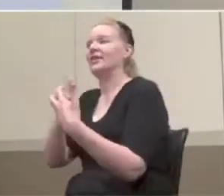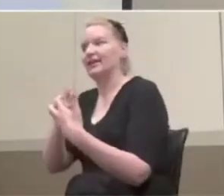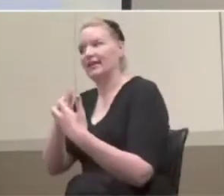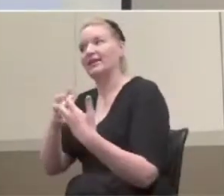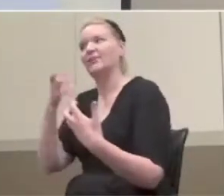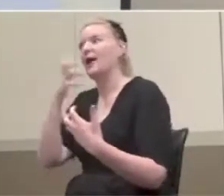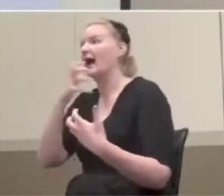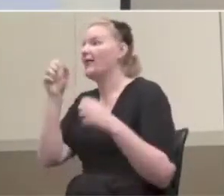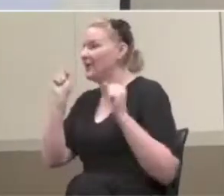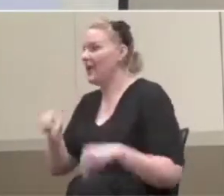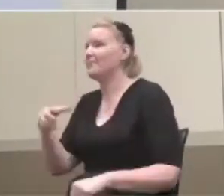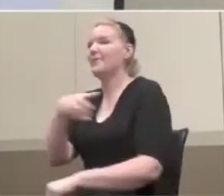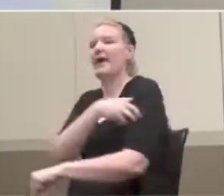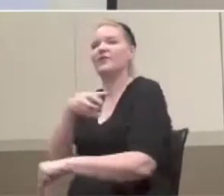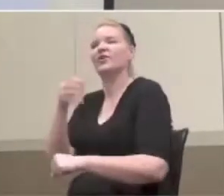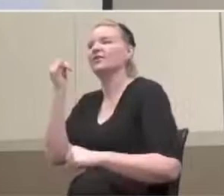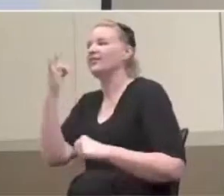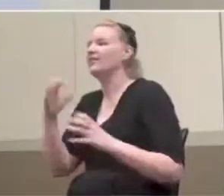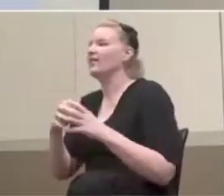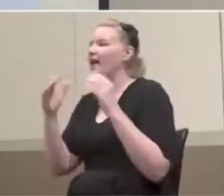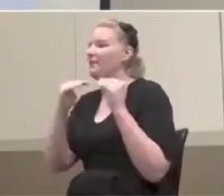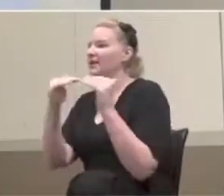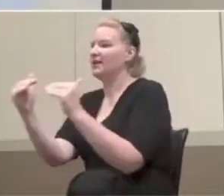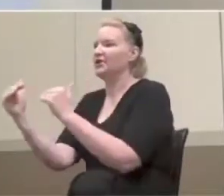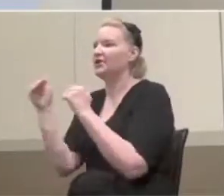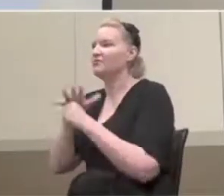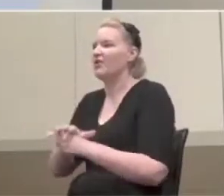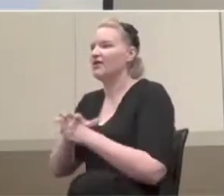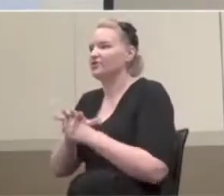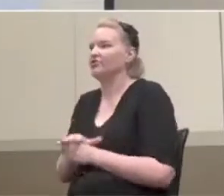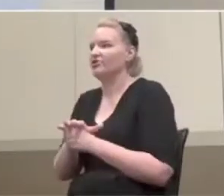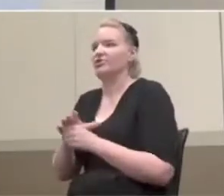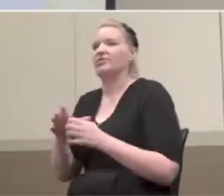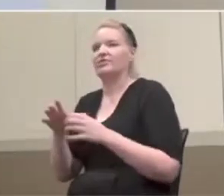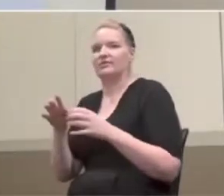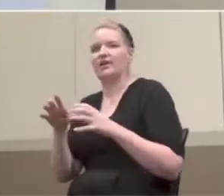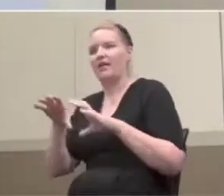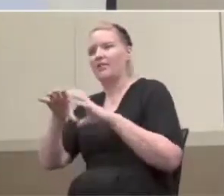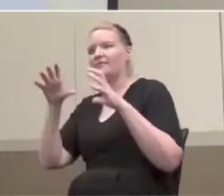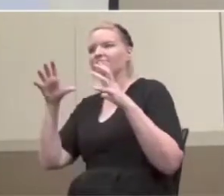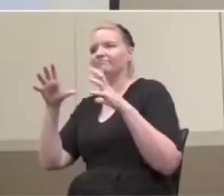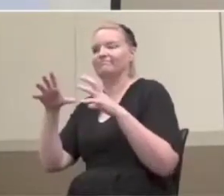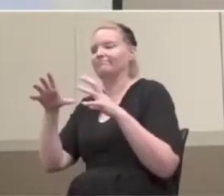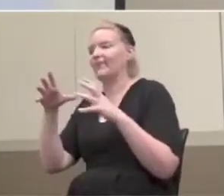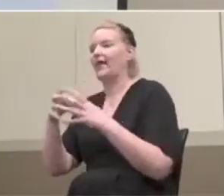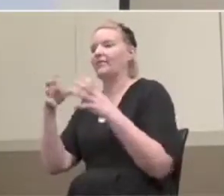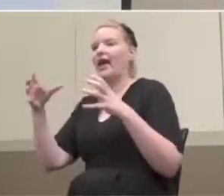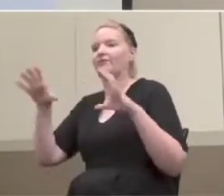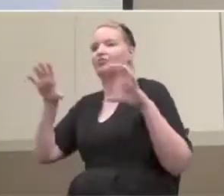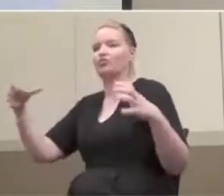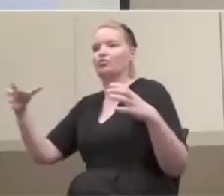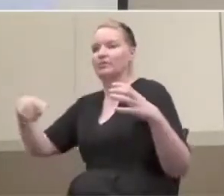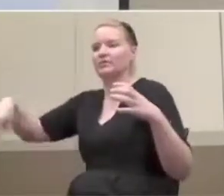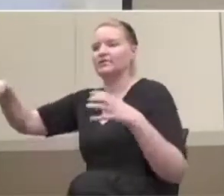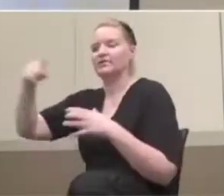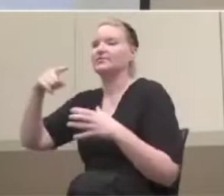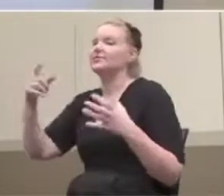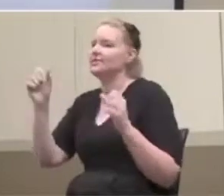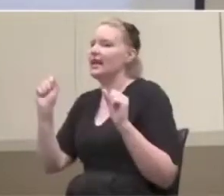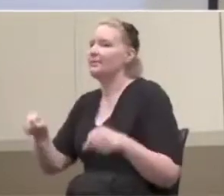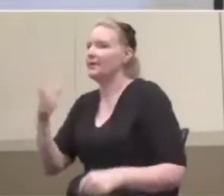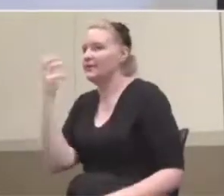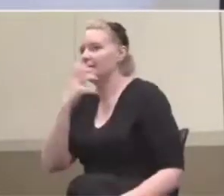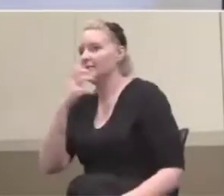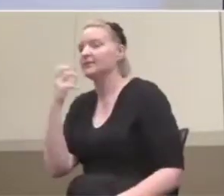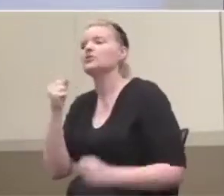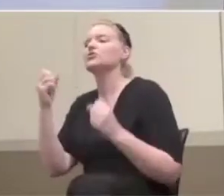there's a lot of peer pressure or group think that's going on in your classroom, it could be very difficult. Okay, so interpersonal here,